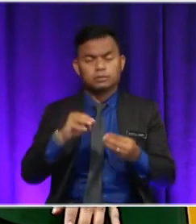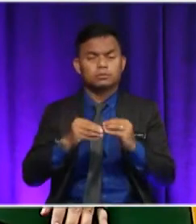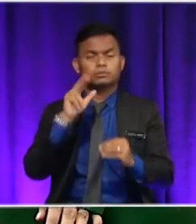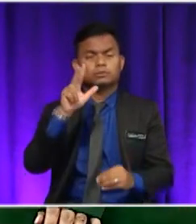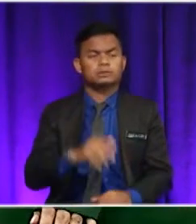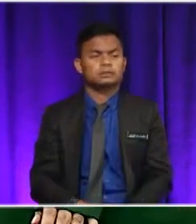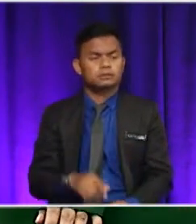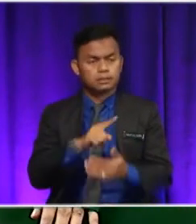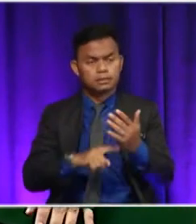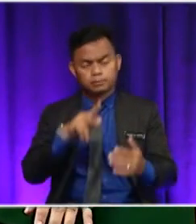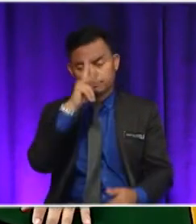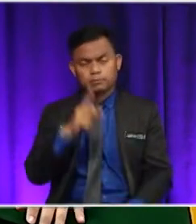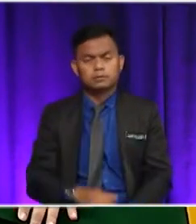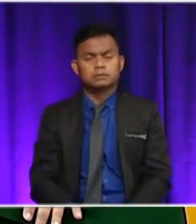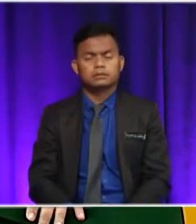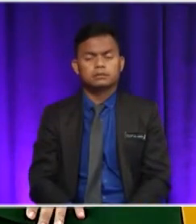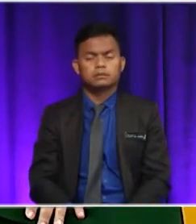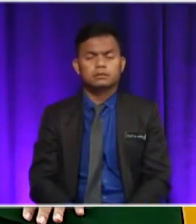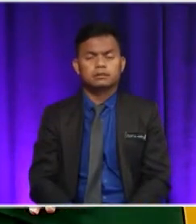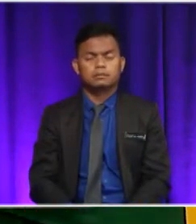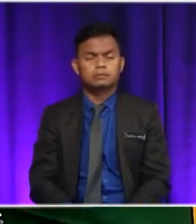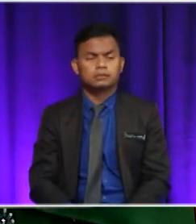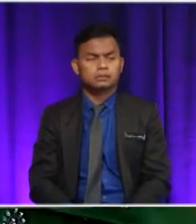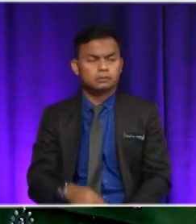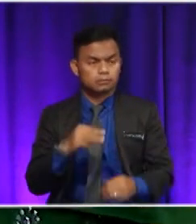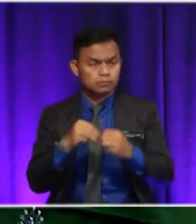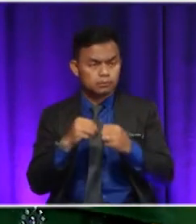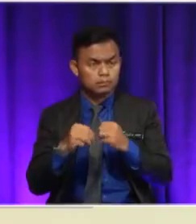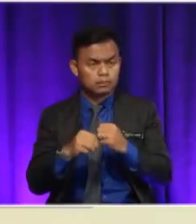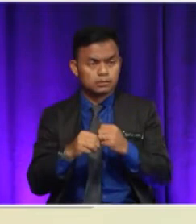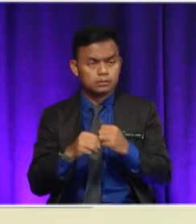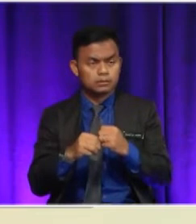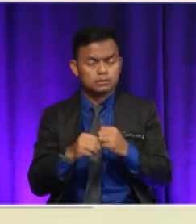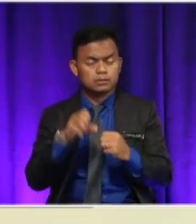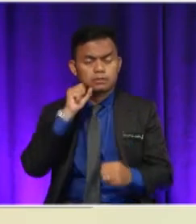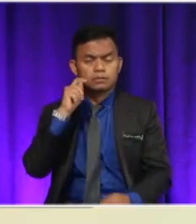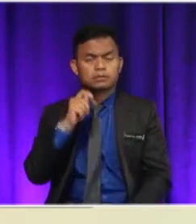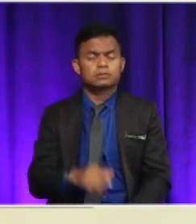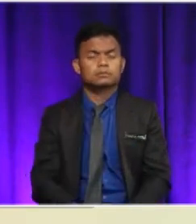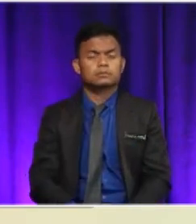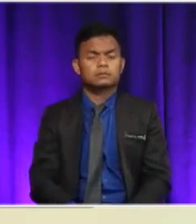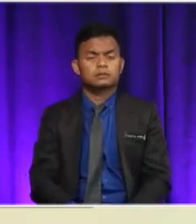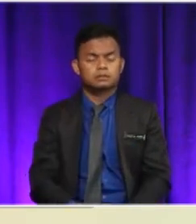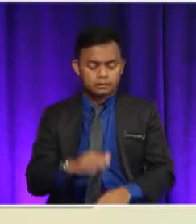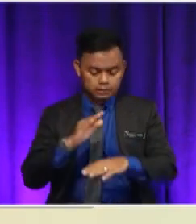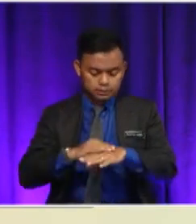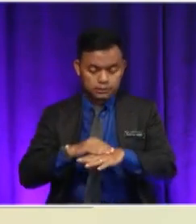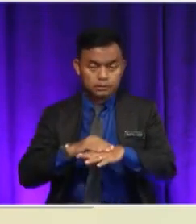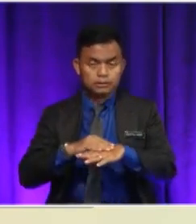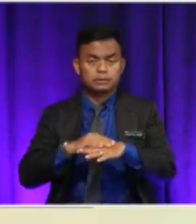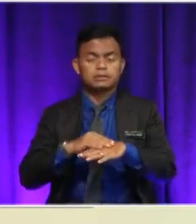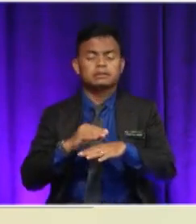was the cause of Stafford's skin disease? A scorpion, B, a fly, C, his